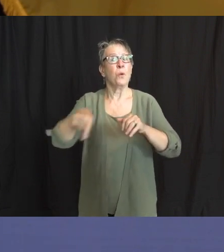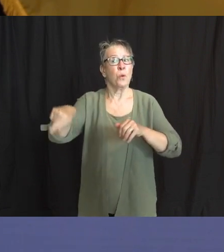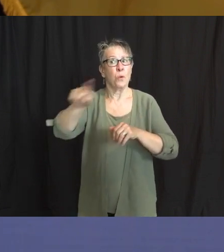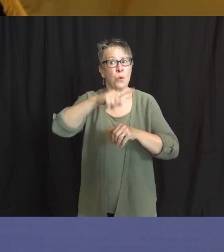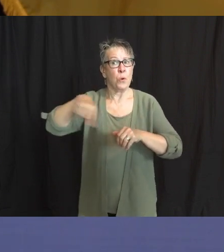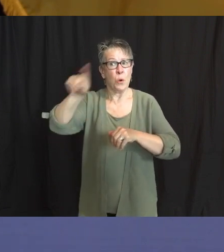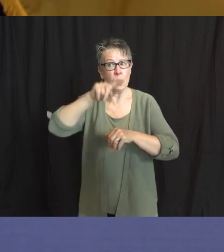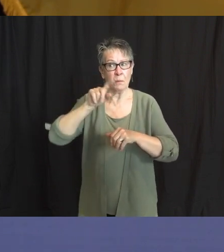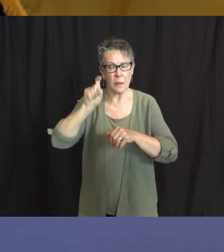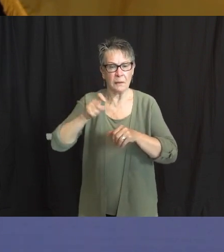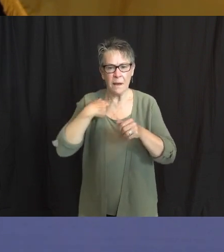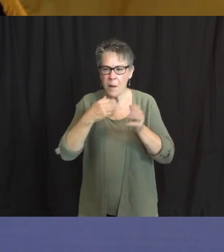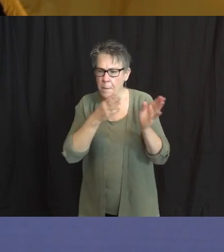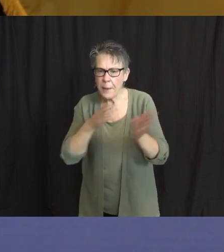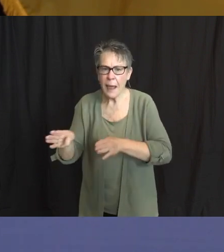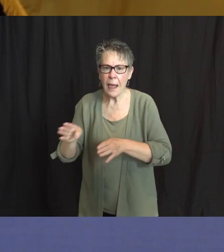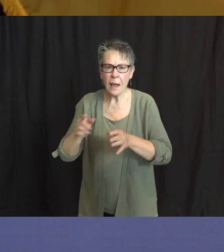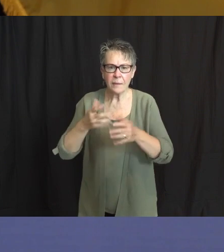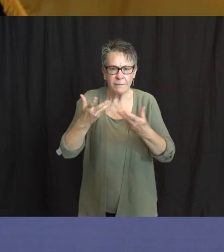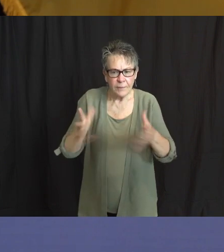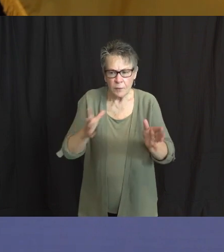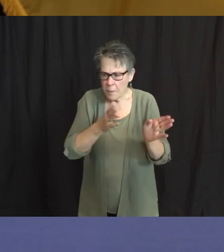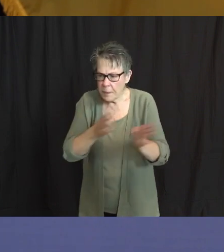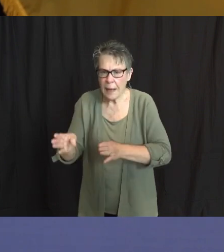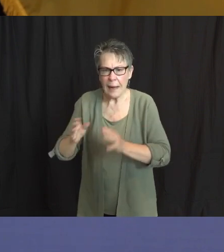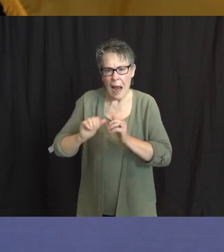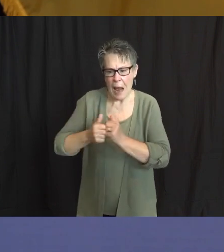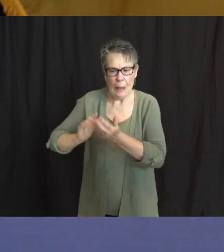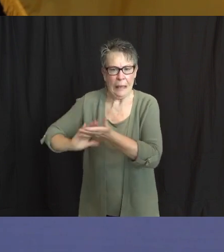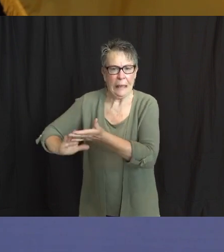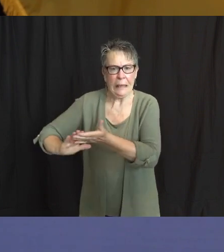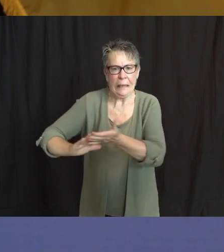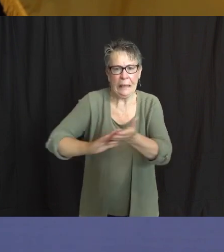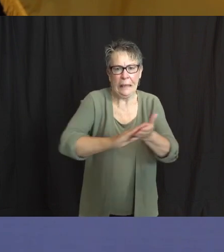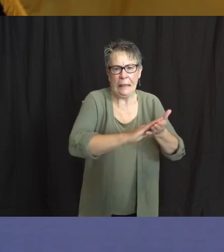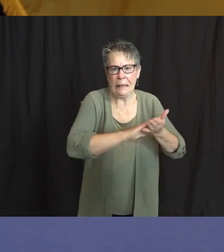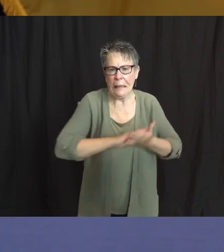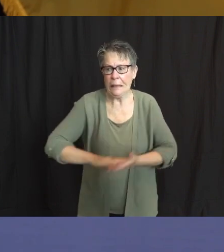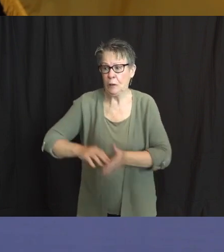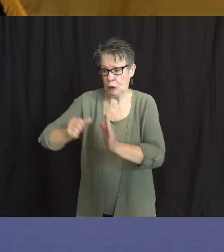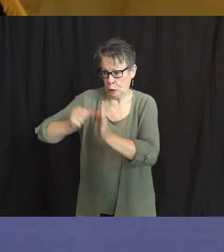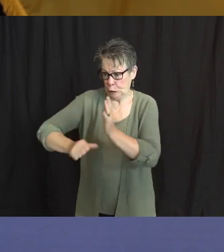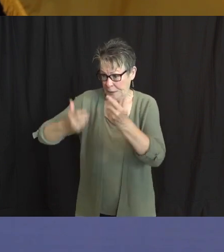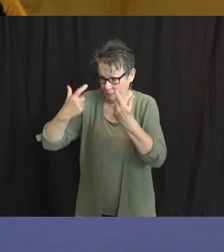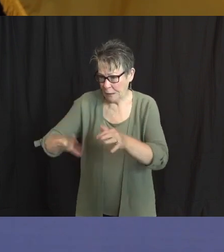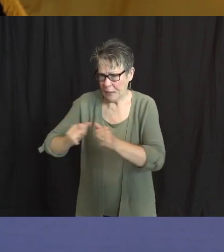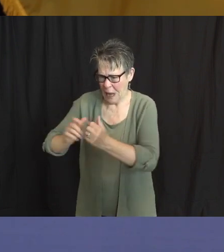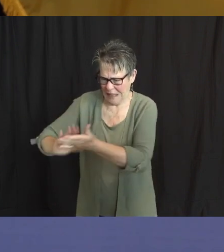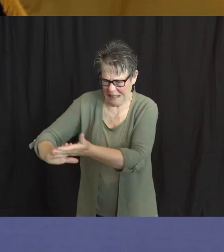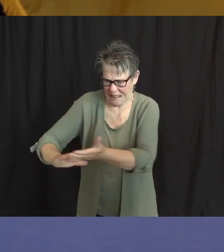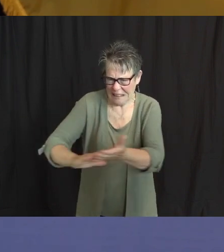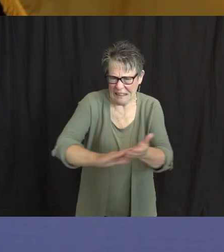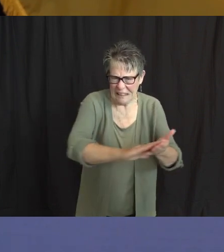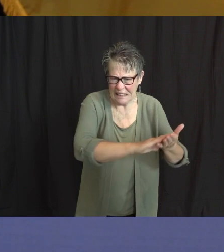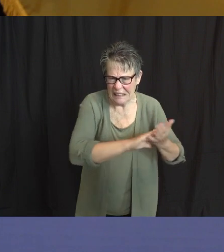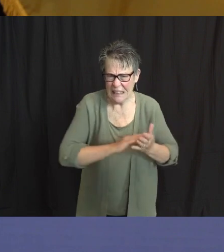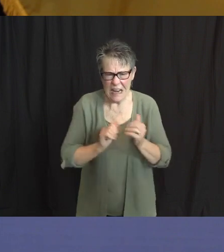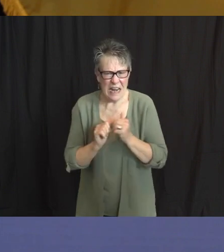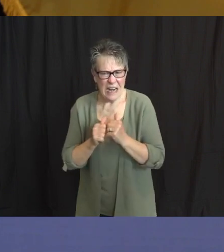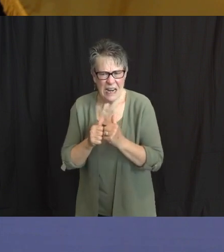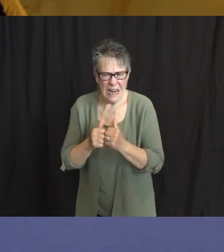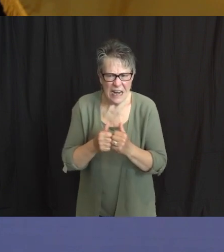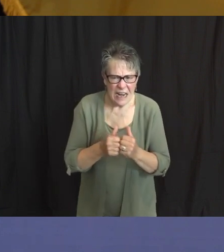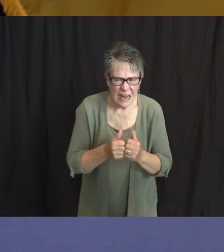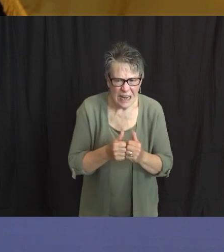to serve non-COVID patients. Facilities providing COVID-19 care should continue to be prepared